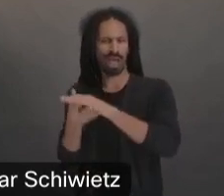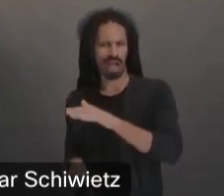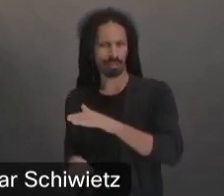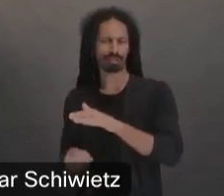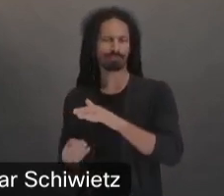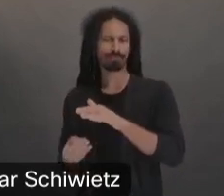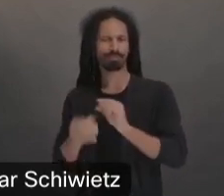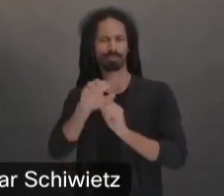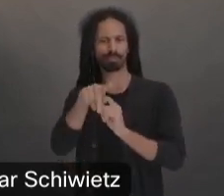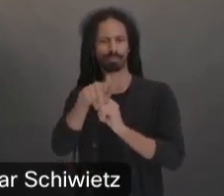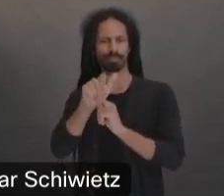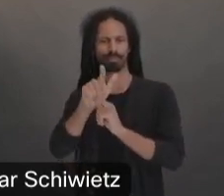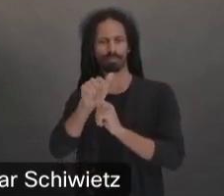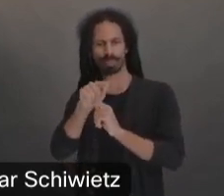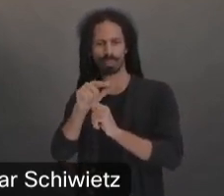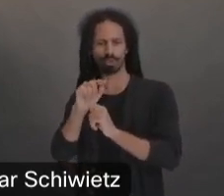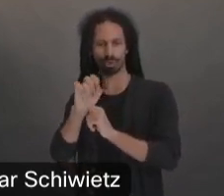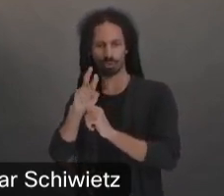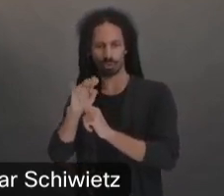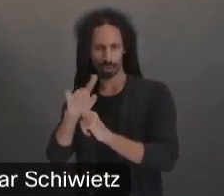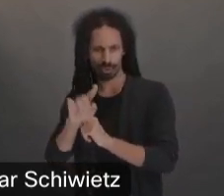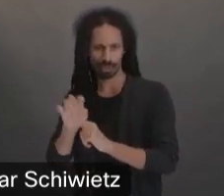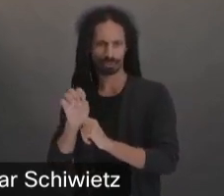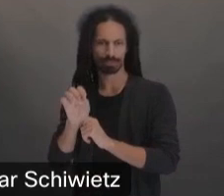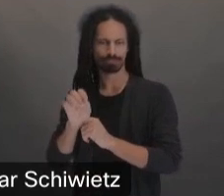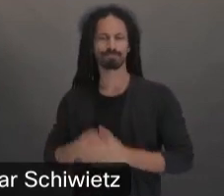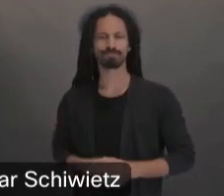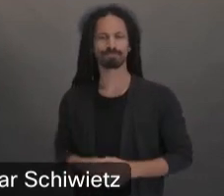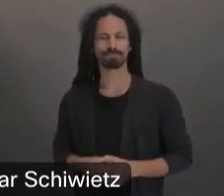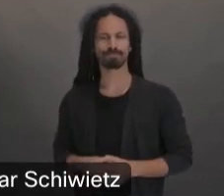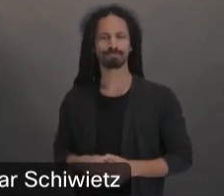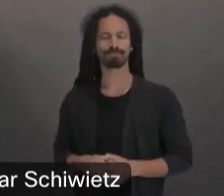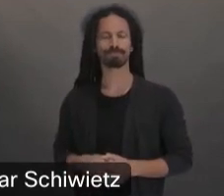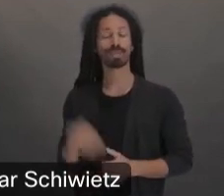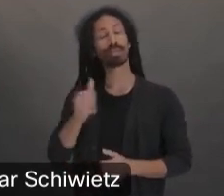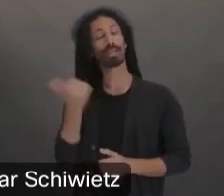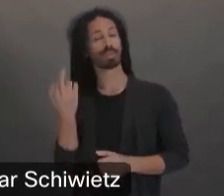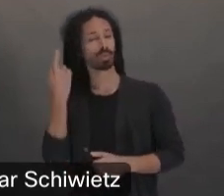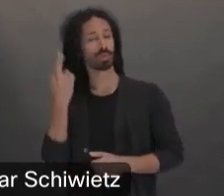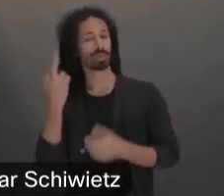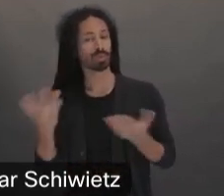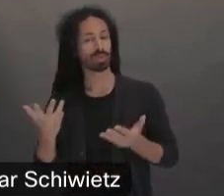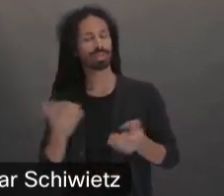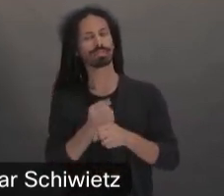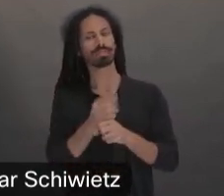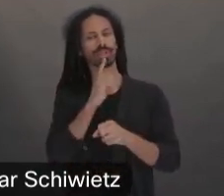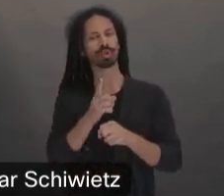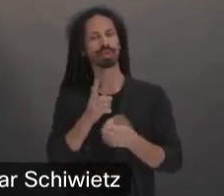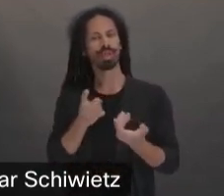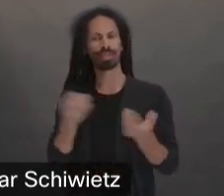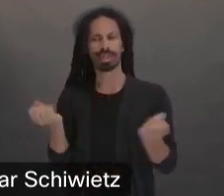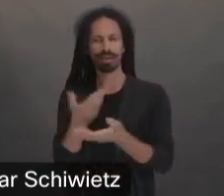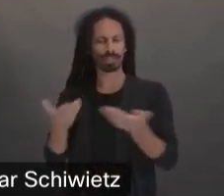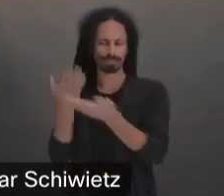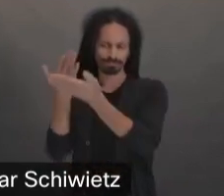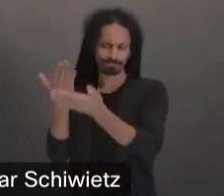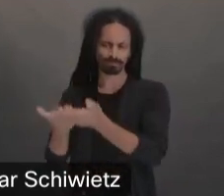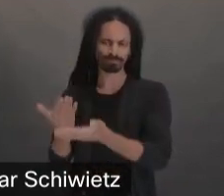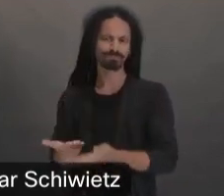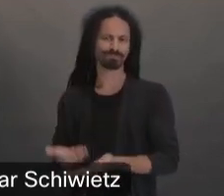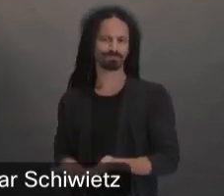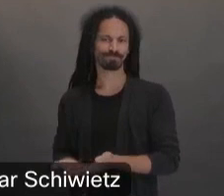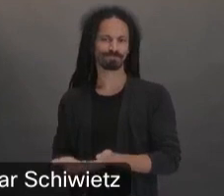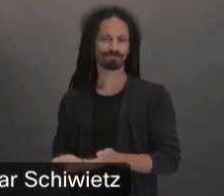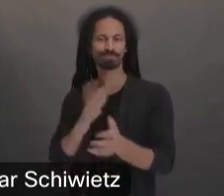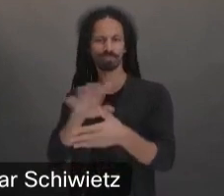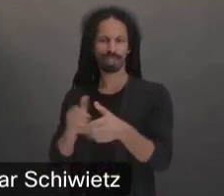reason for why a writer might cite is to establish credibility. It allows you to back up